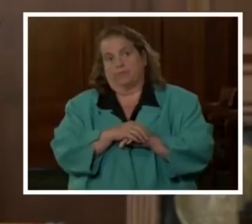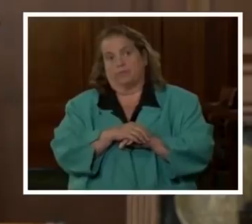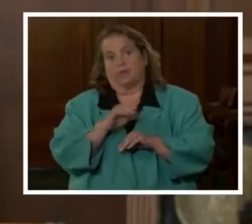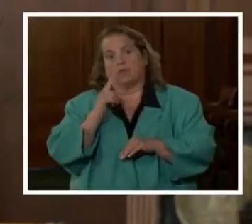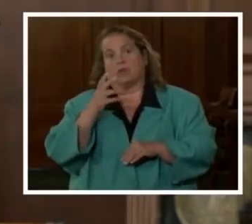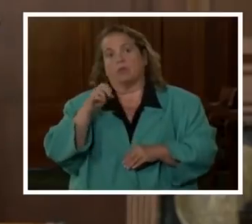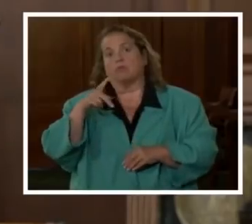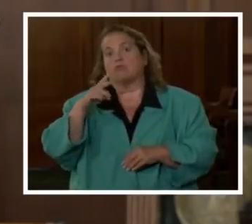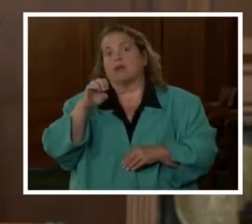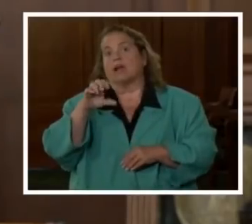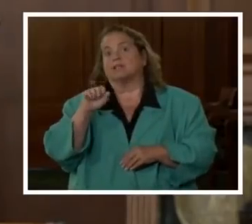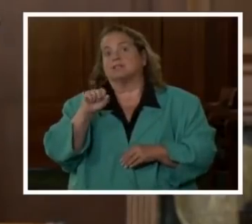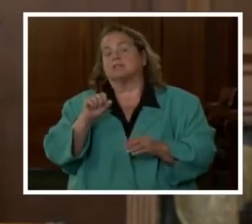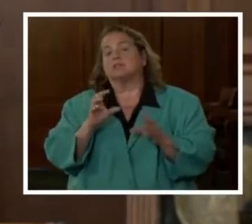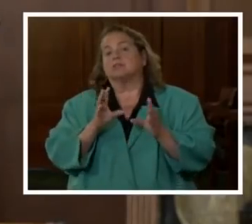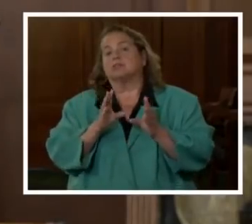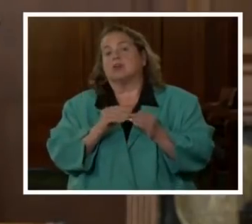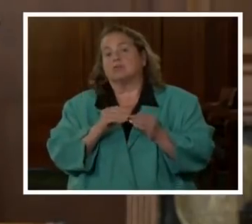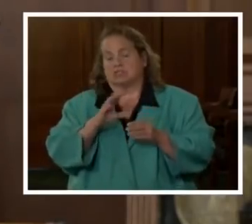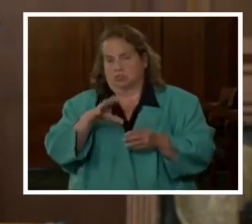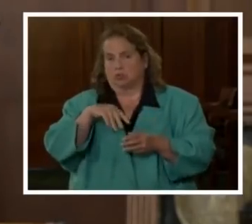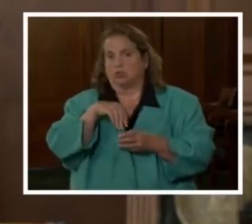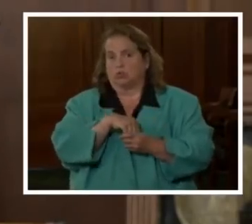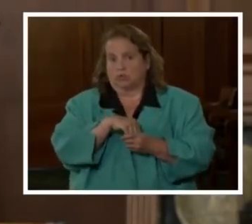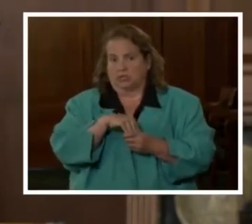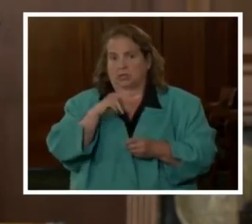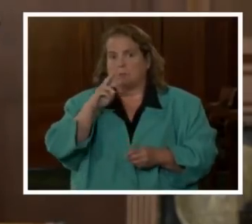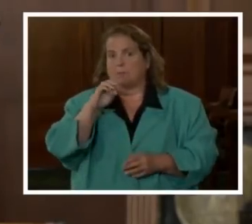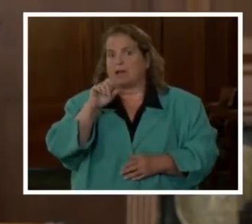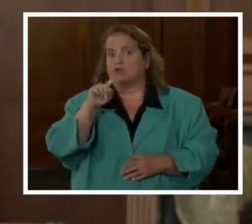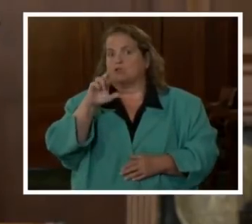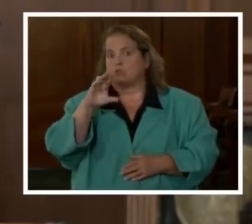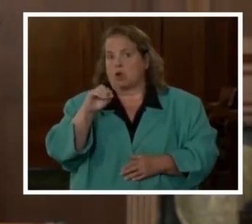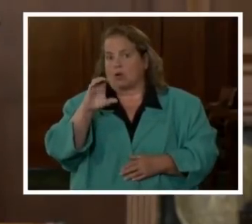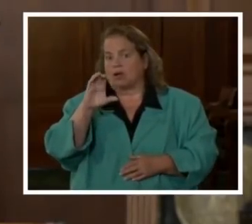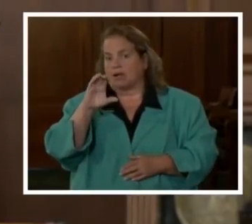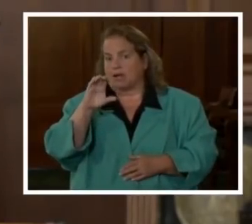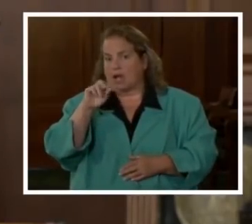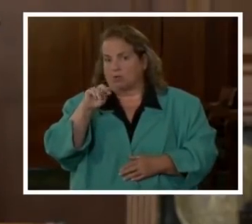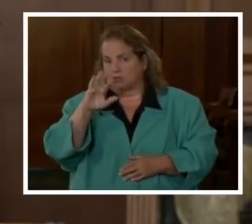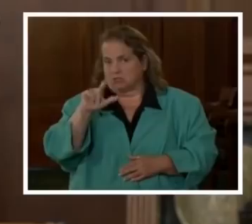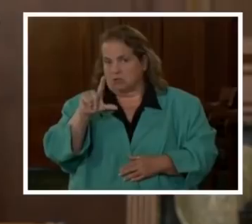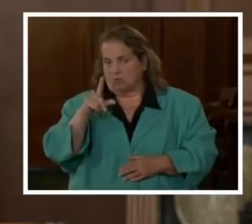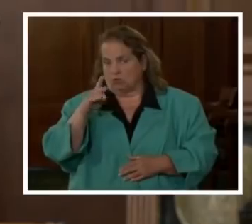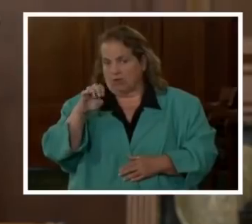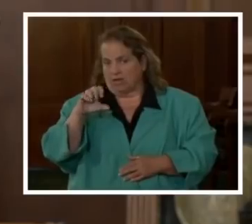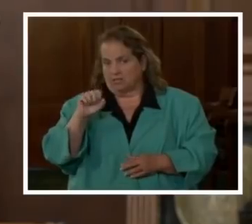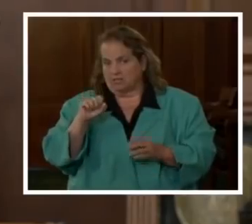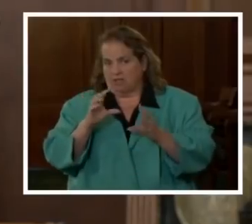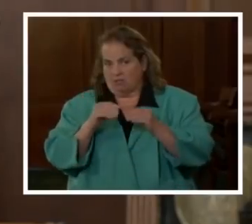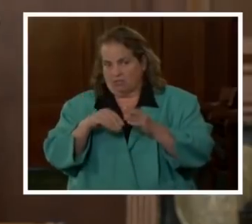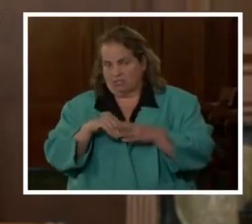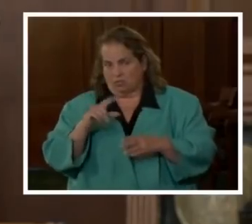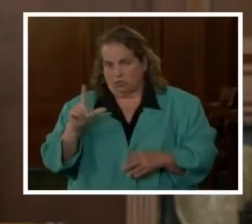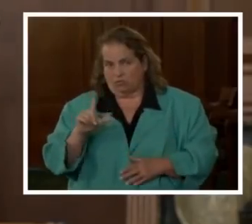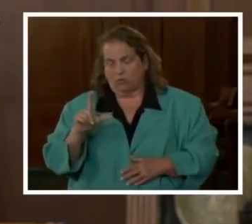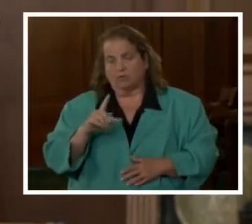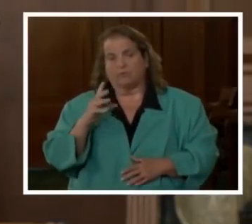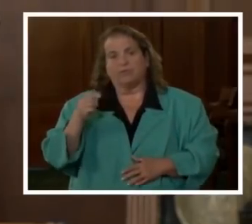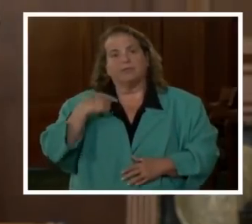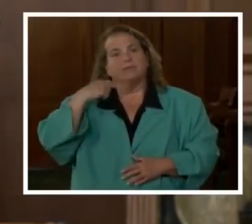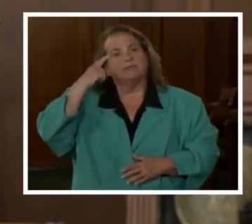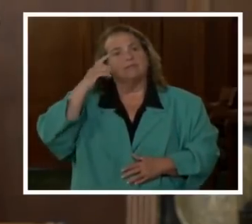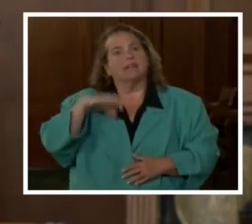press conferences, including the Metro Council press conference in Louisville. And I